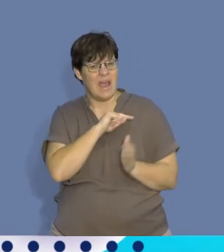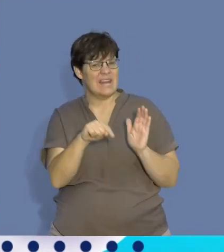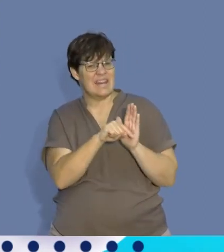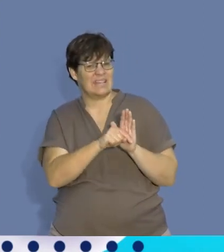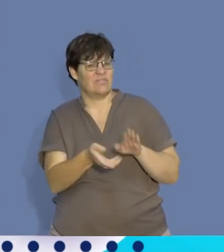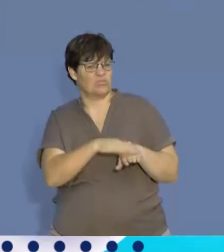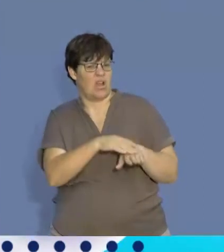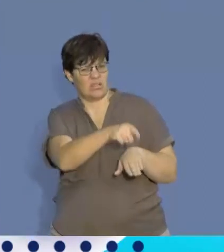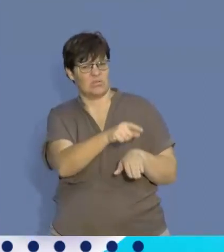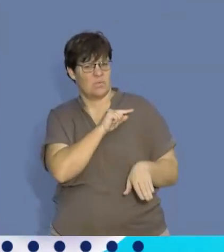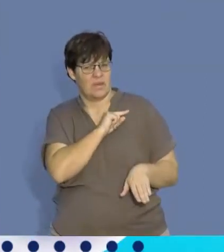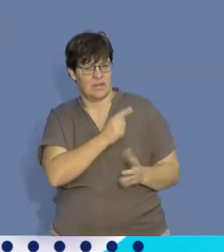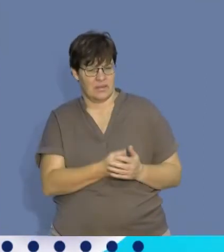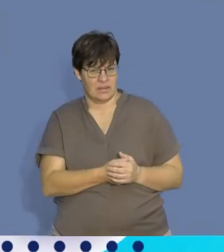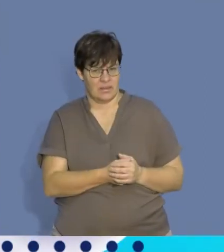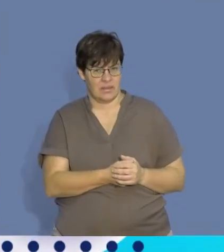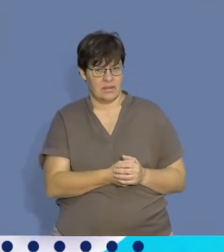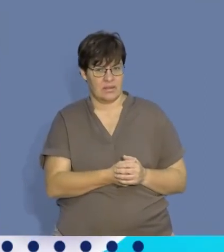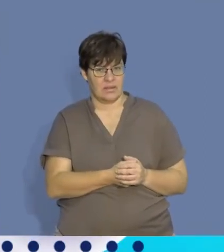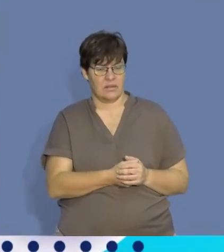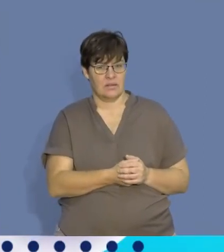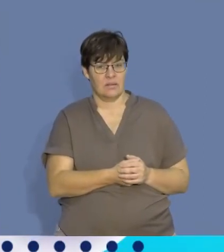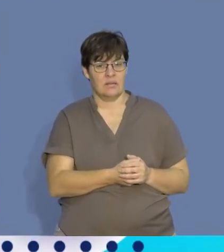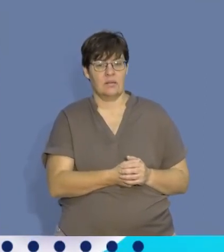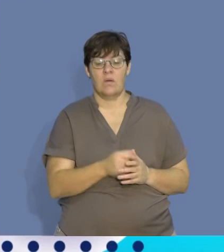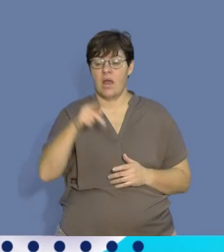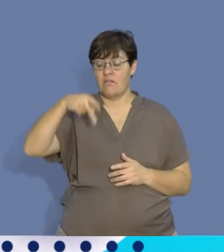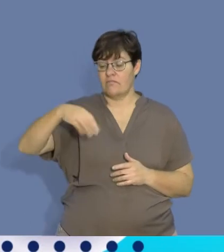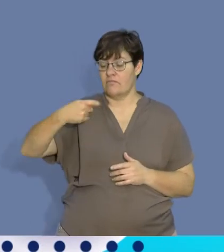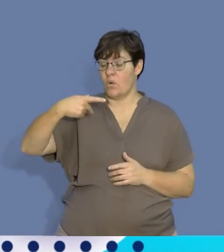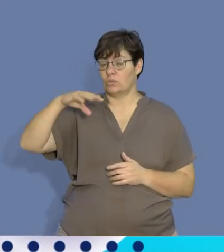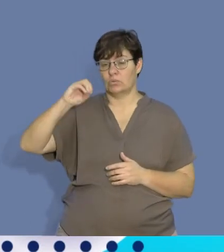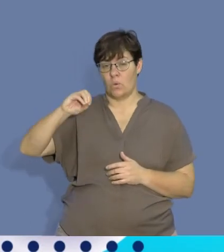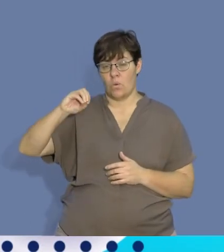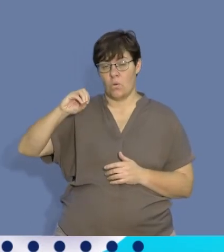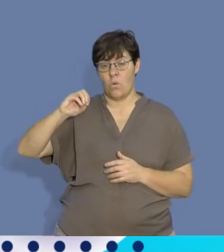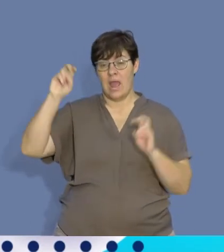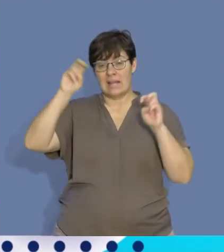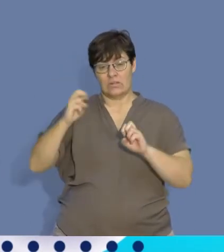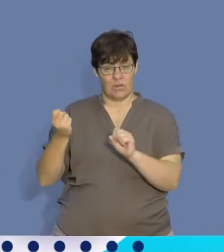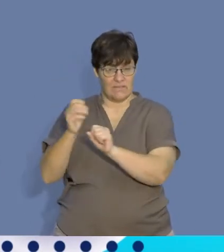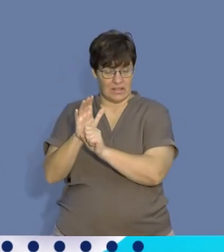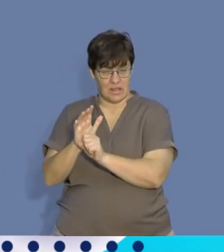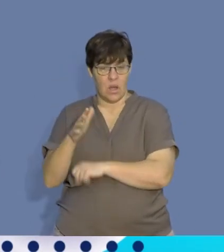charged electroscope? Because with the photoelectric effect, I'm looking at